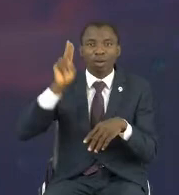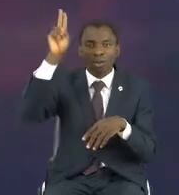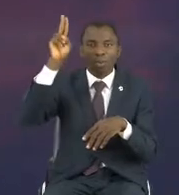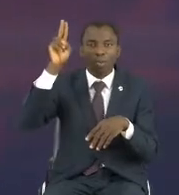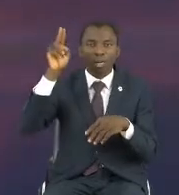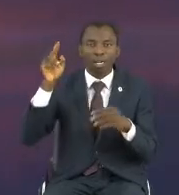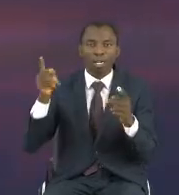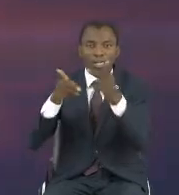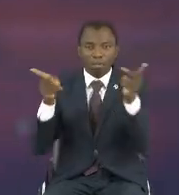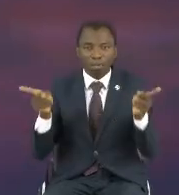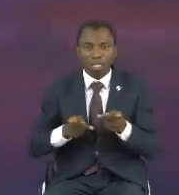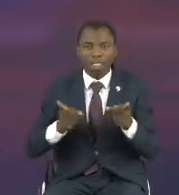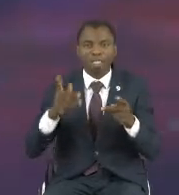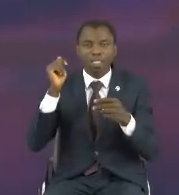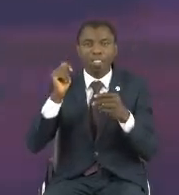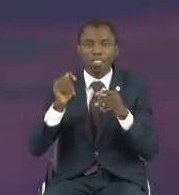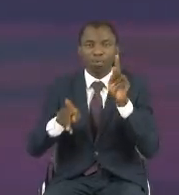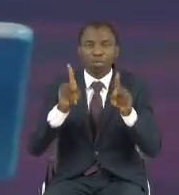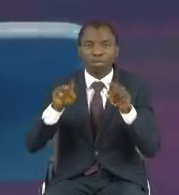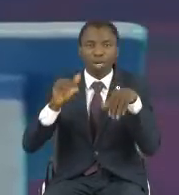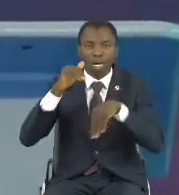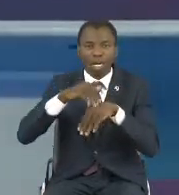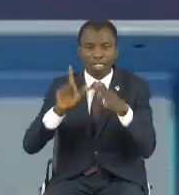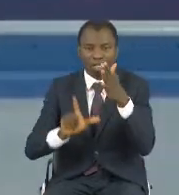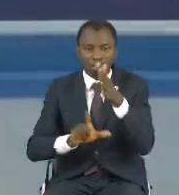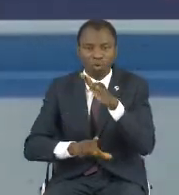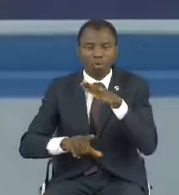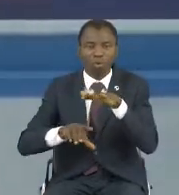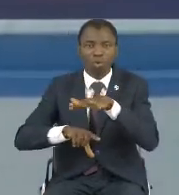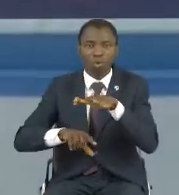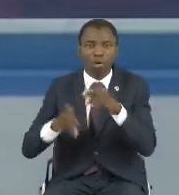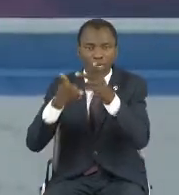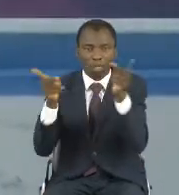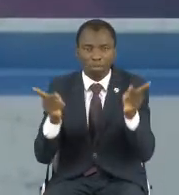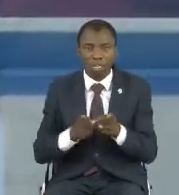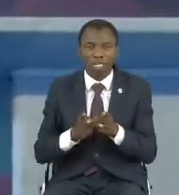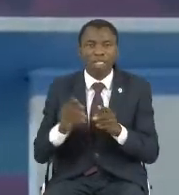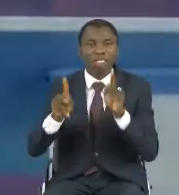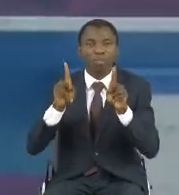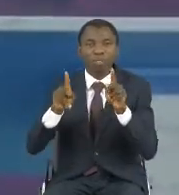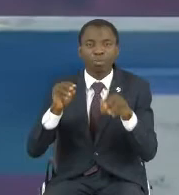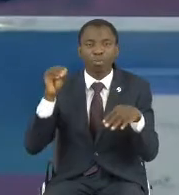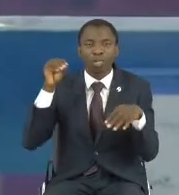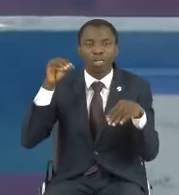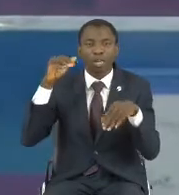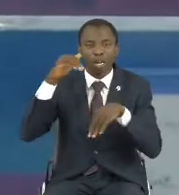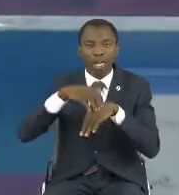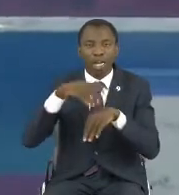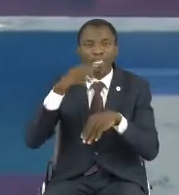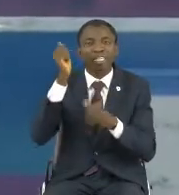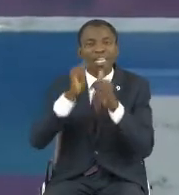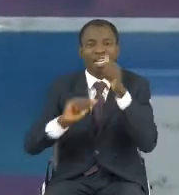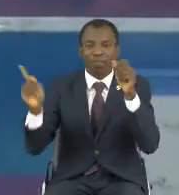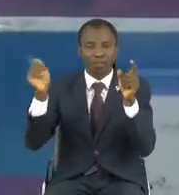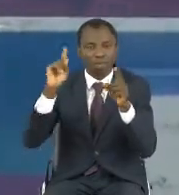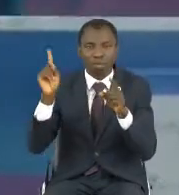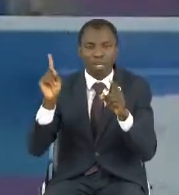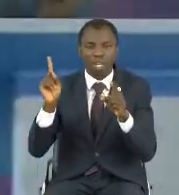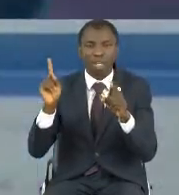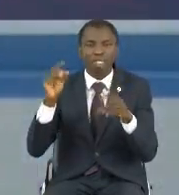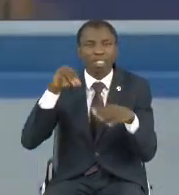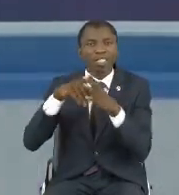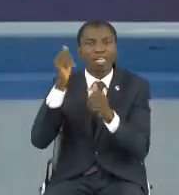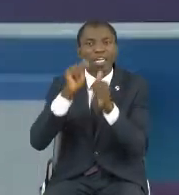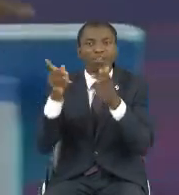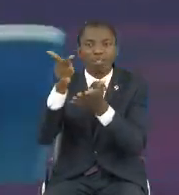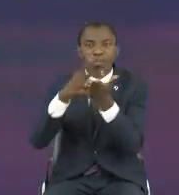the people of the lower hemisphere, the people at the equator, every part of the world. It says